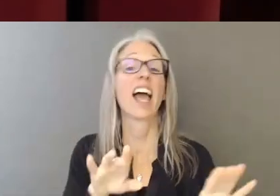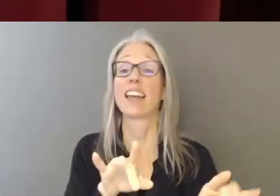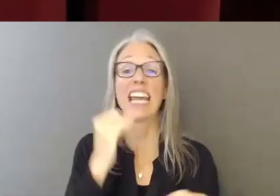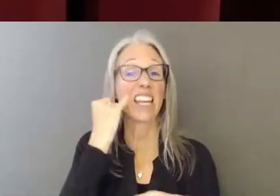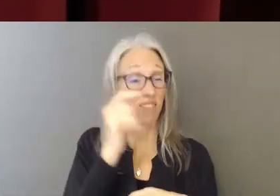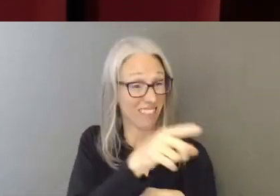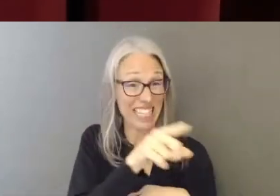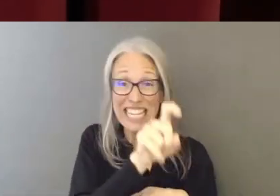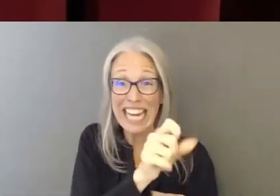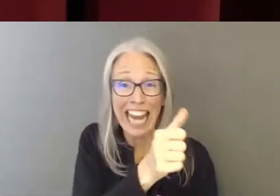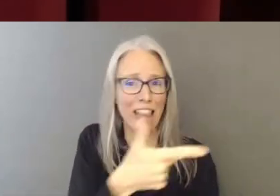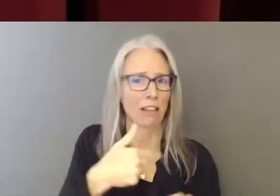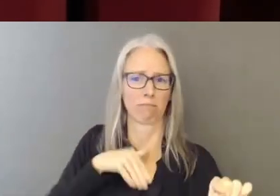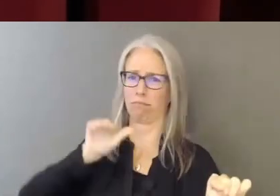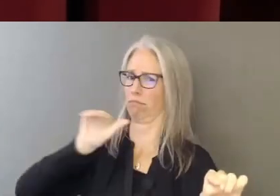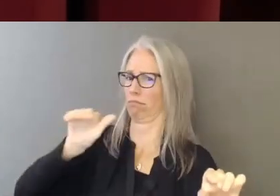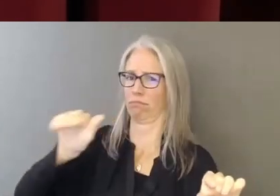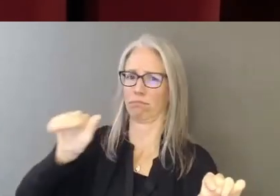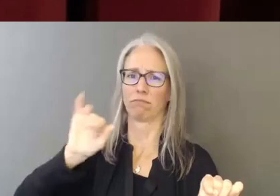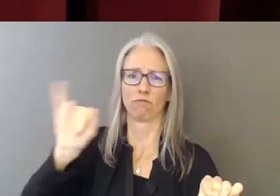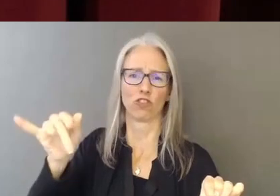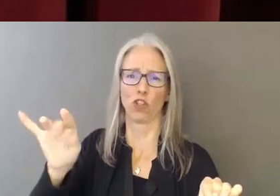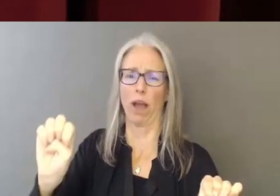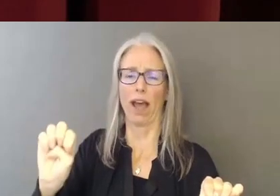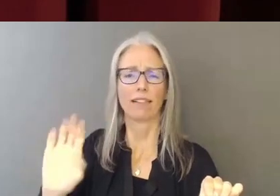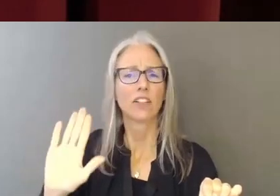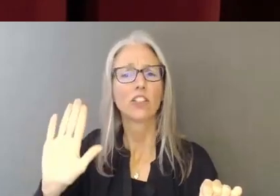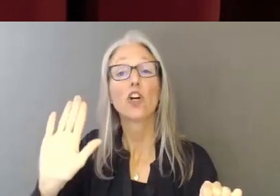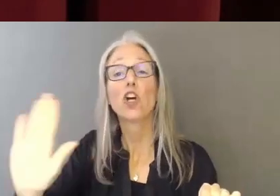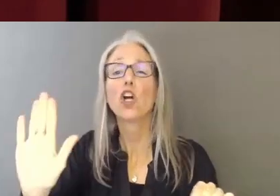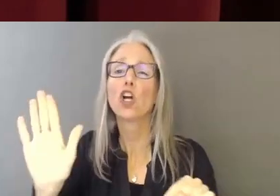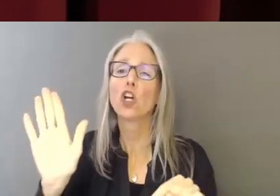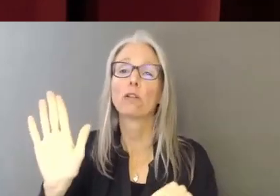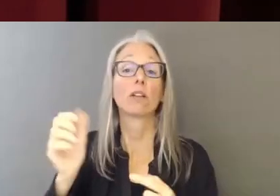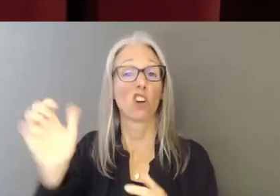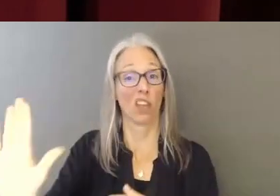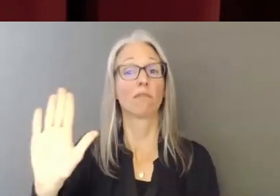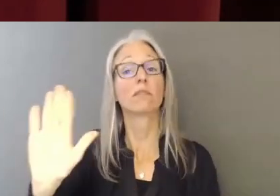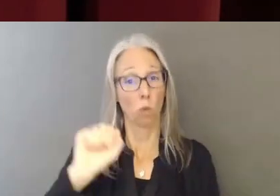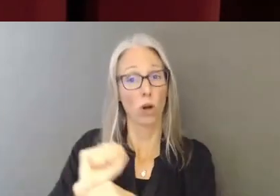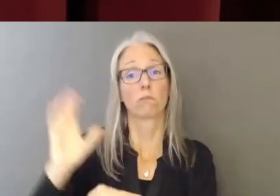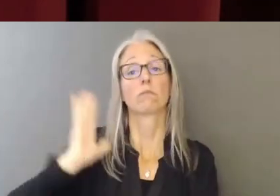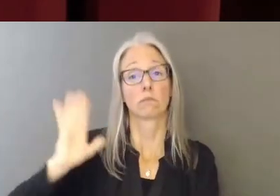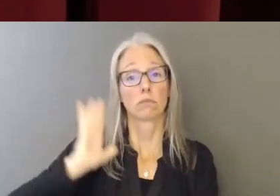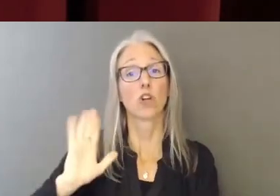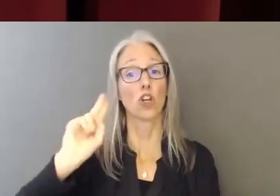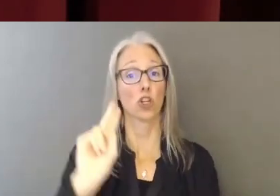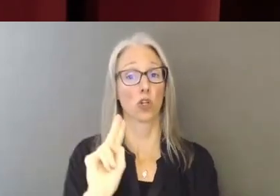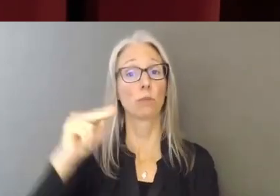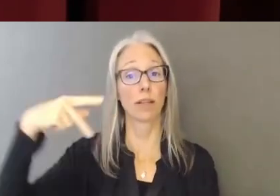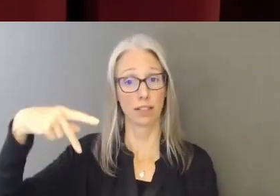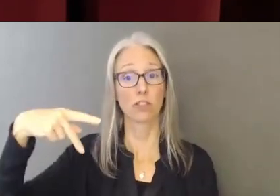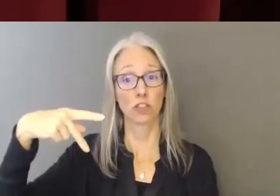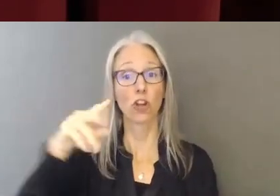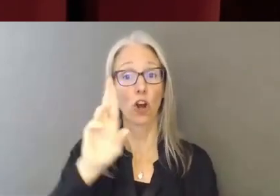Joanne is an incredible go-to person. Her many decades of caring for patients as a nurse practitioner shows in the love